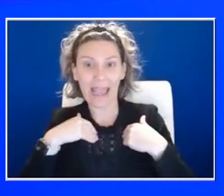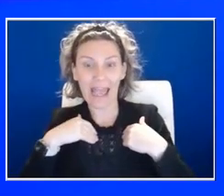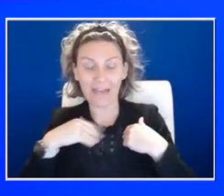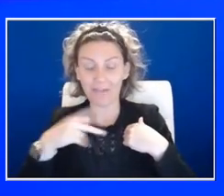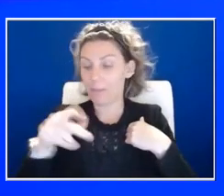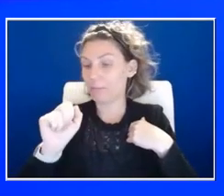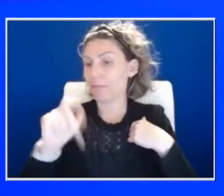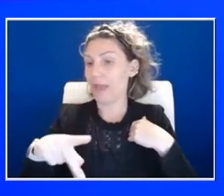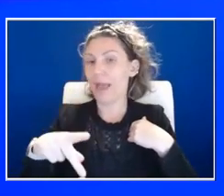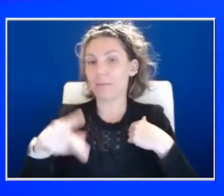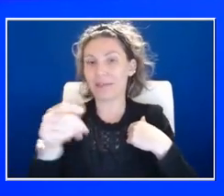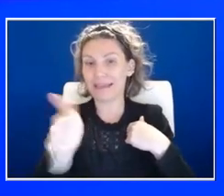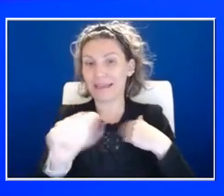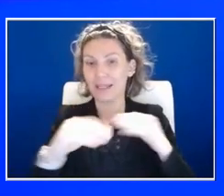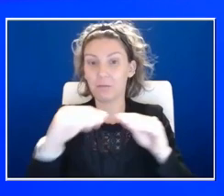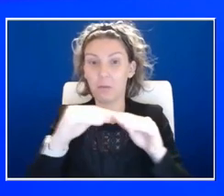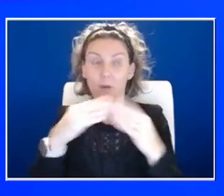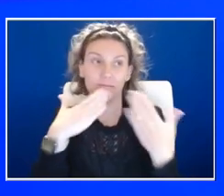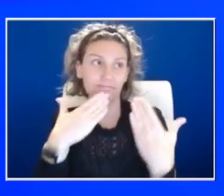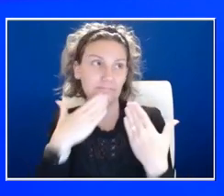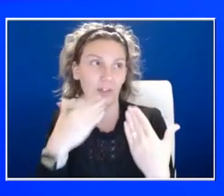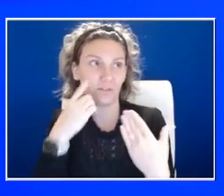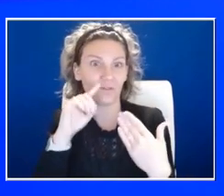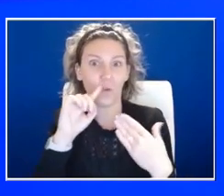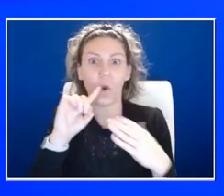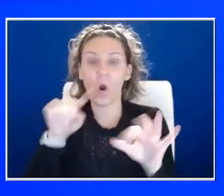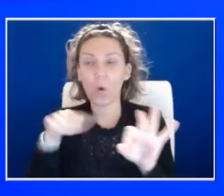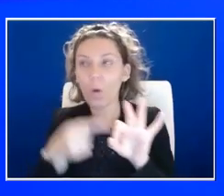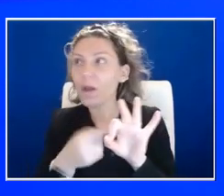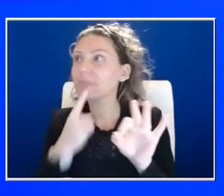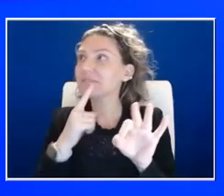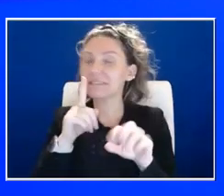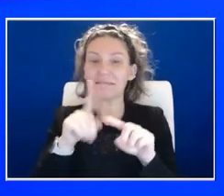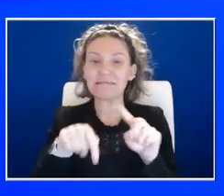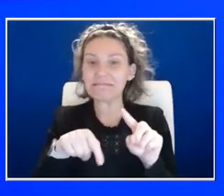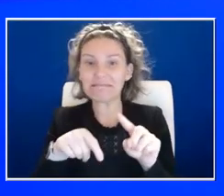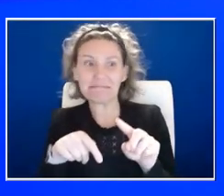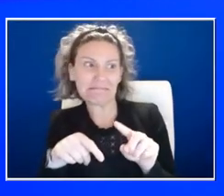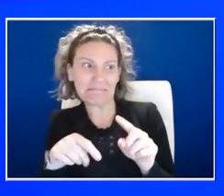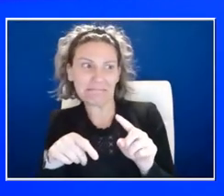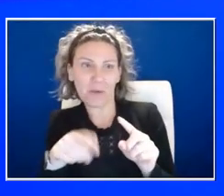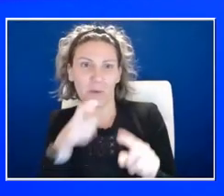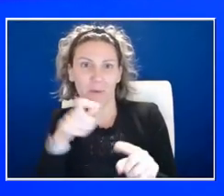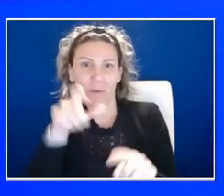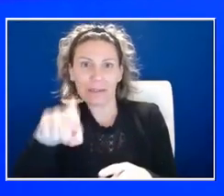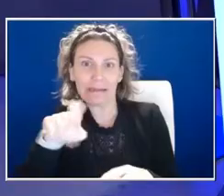have a colonoscopy. I didn't know that at 75 I would be so excited, but